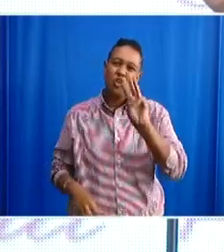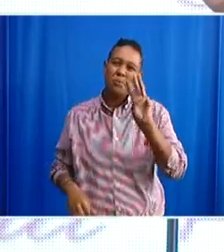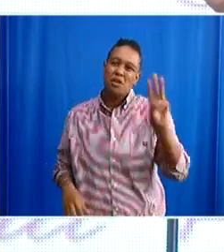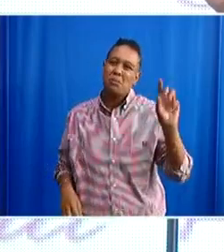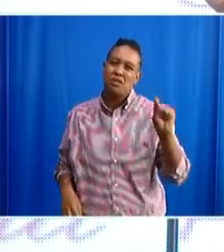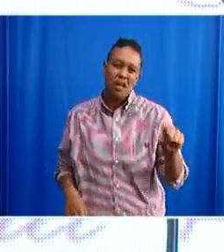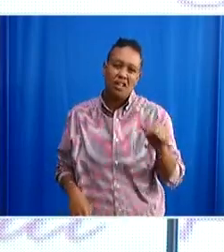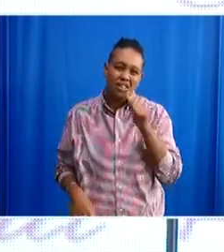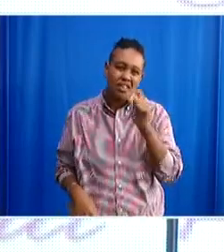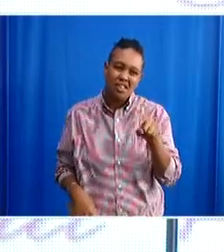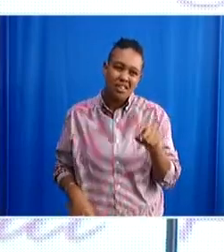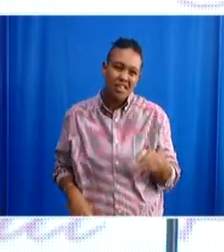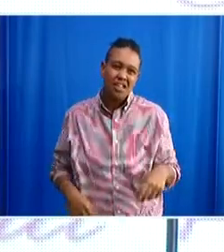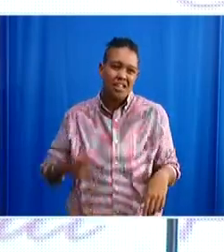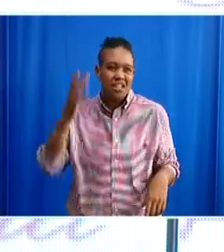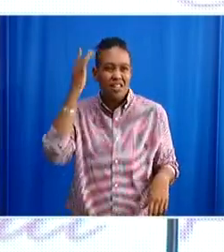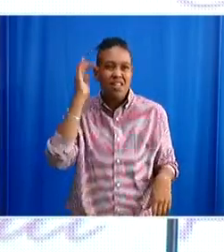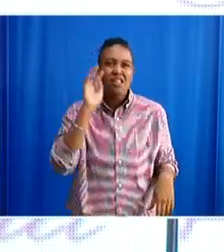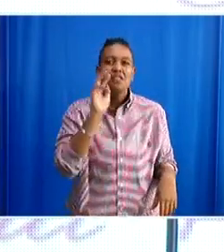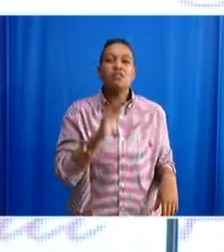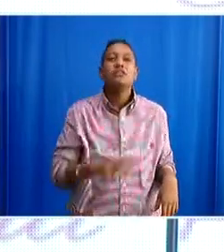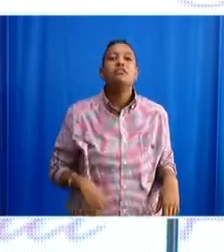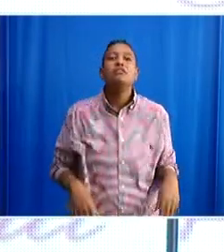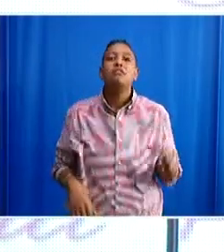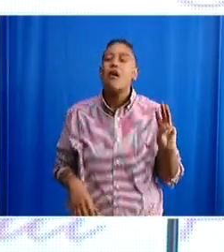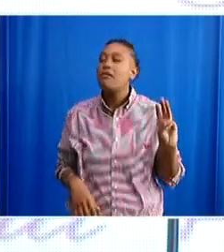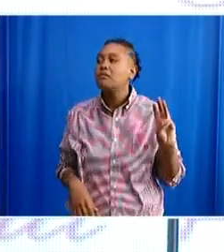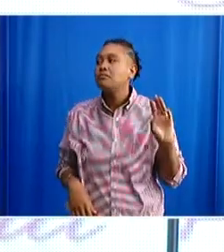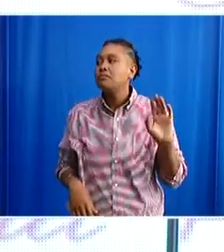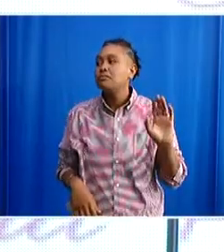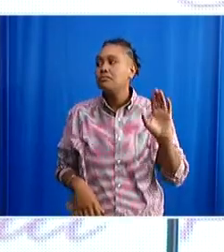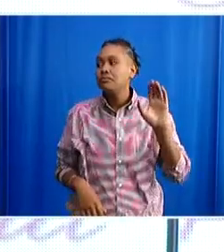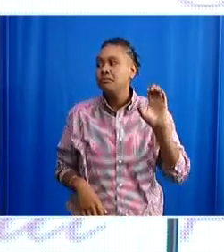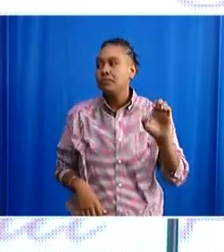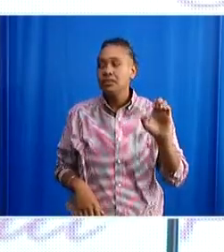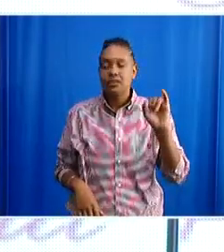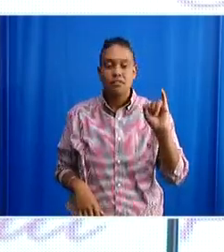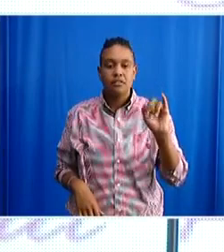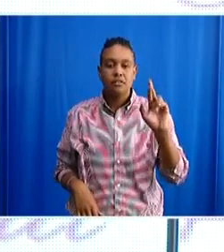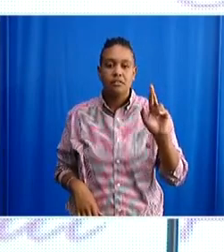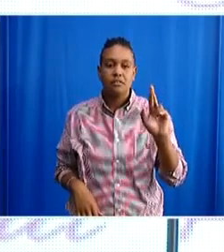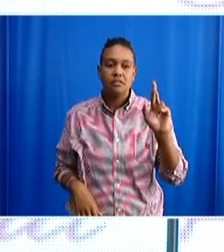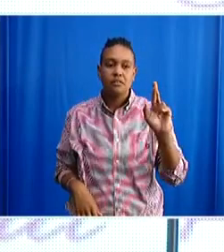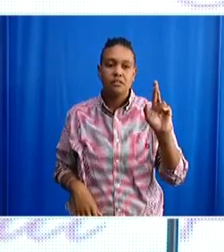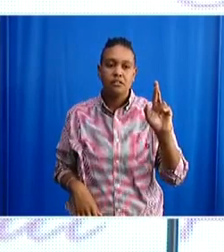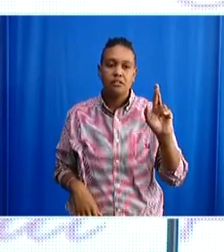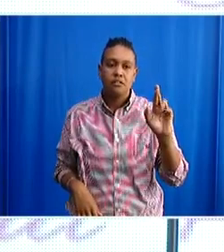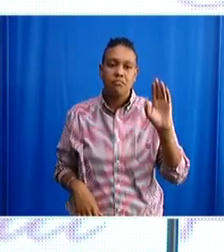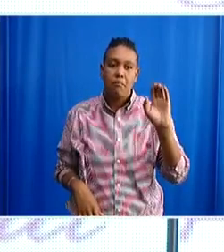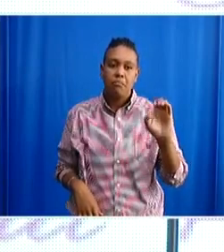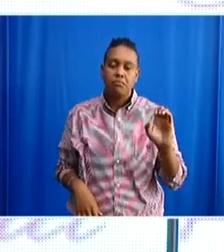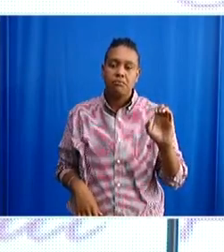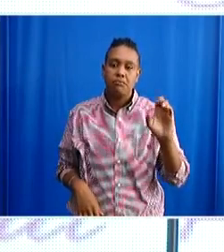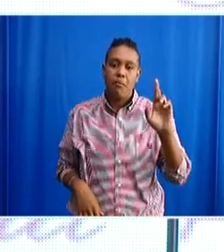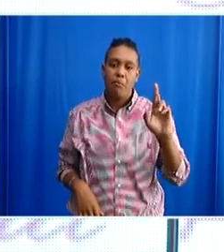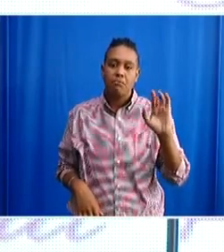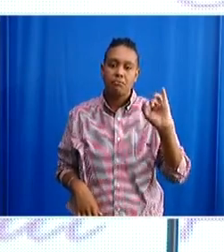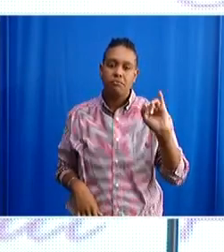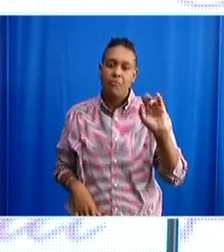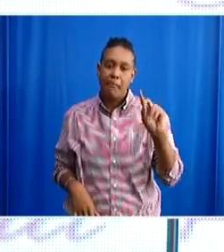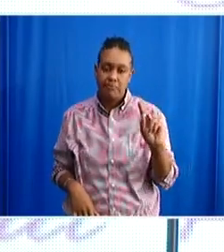need to say it because it's on the World Wide Web. But it's EIRD. So that's Echo,